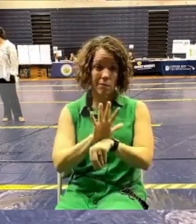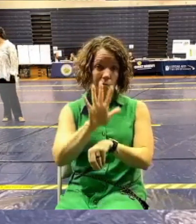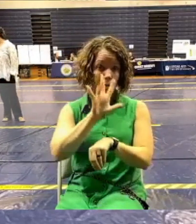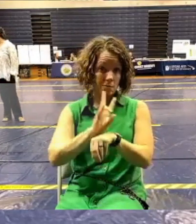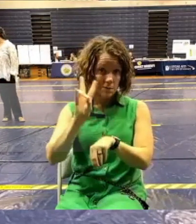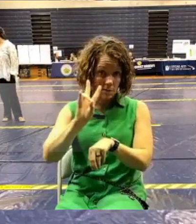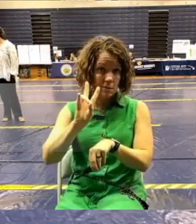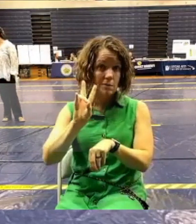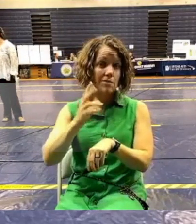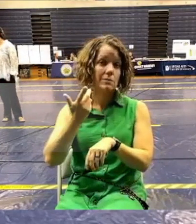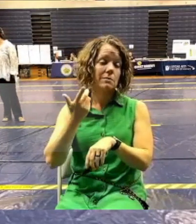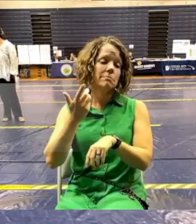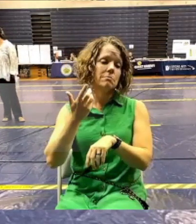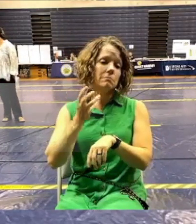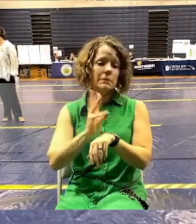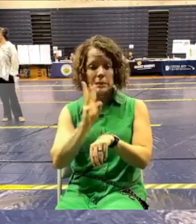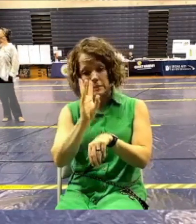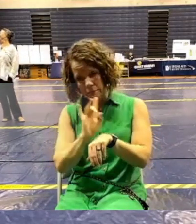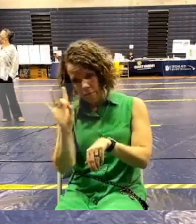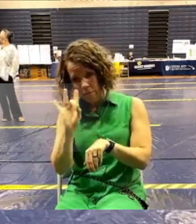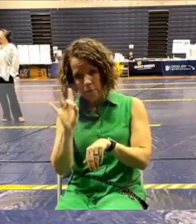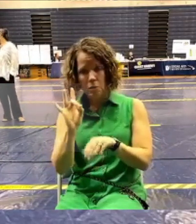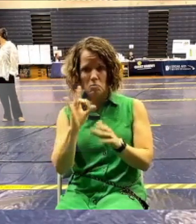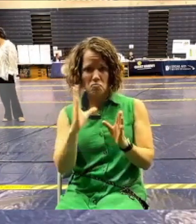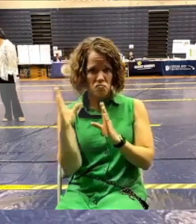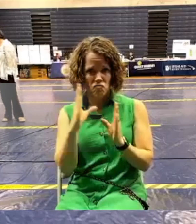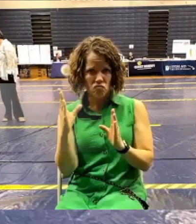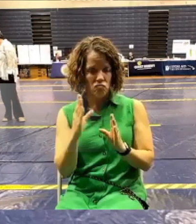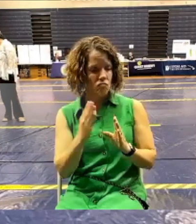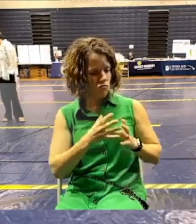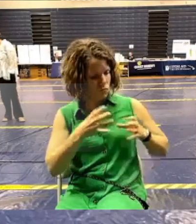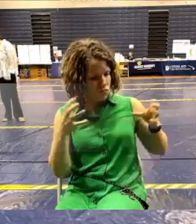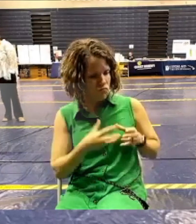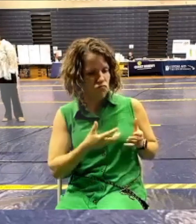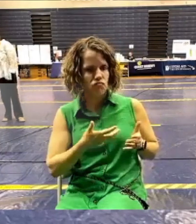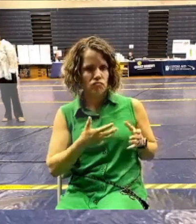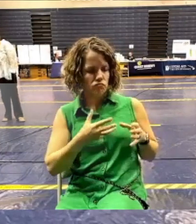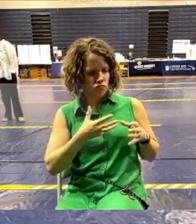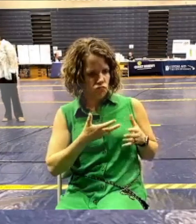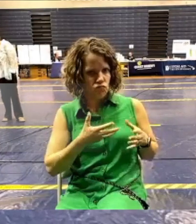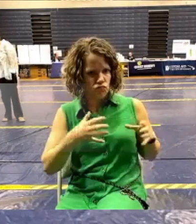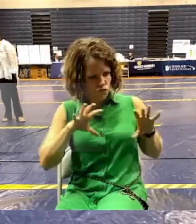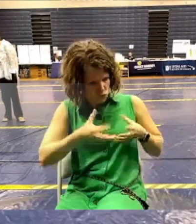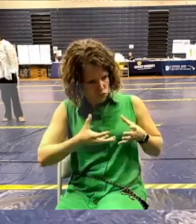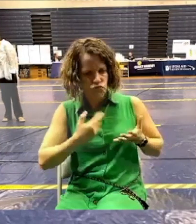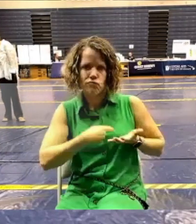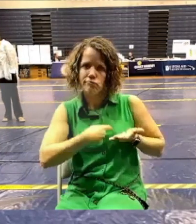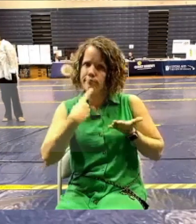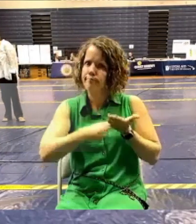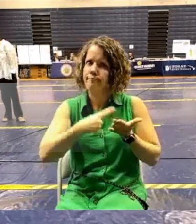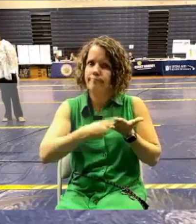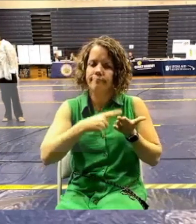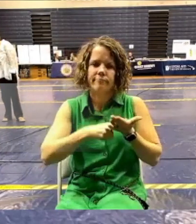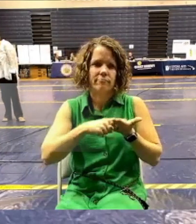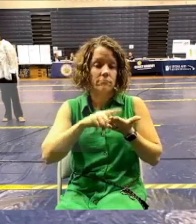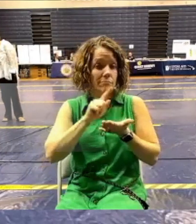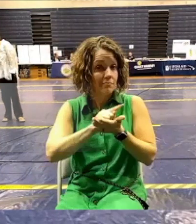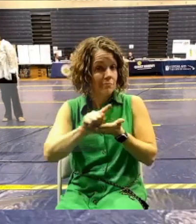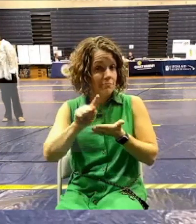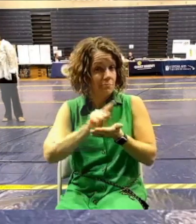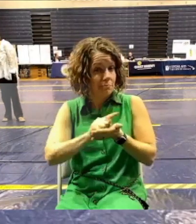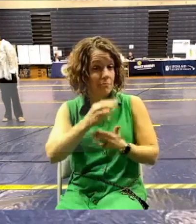p.m., sometimes 6 to 8, depending on our schedules. But it's mostly been that time. That's of their own time. This is a volunteer